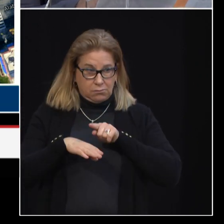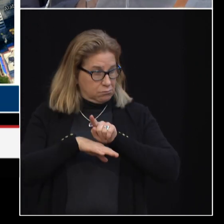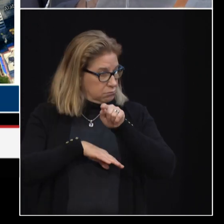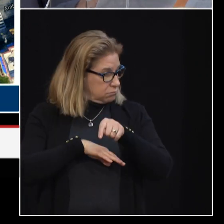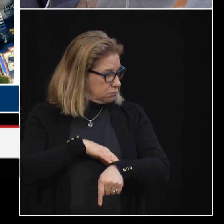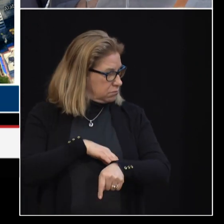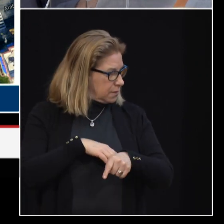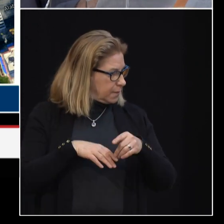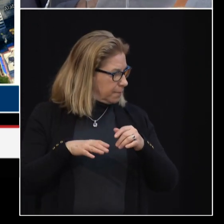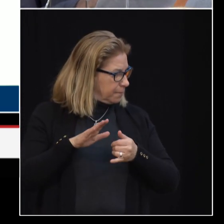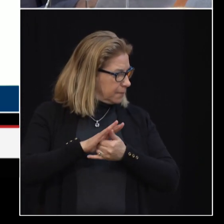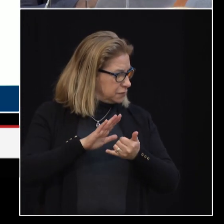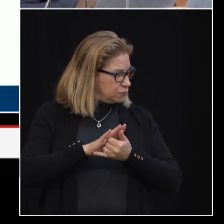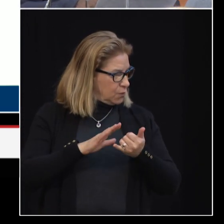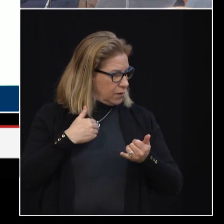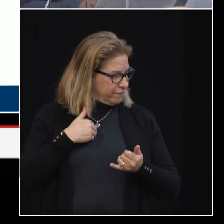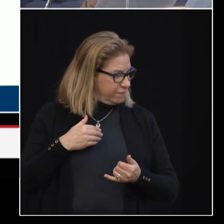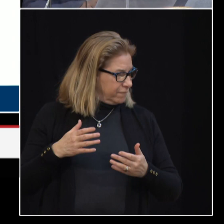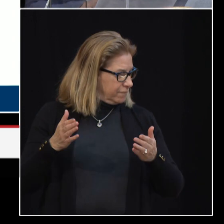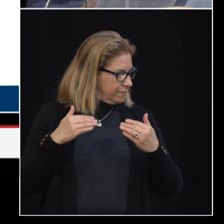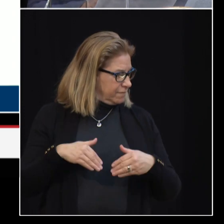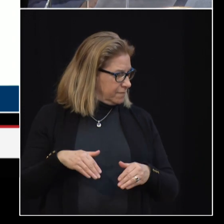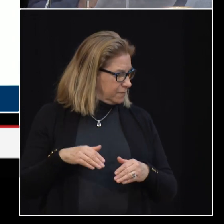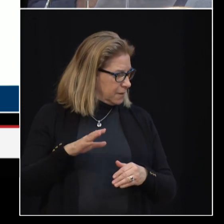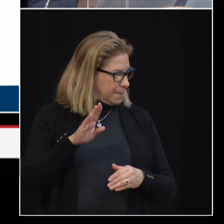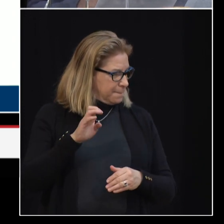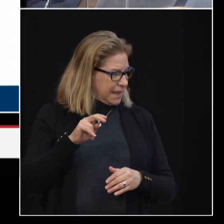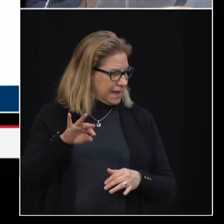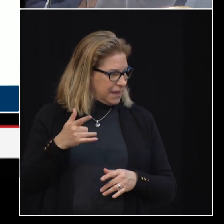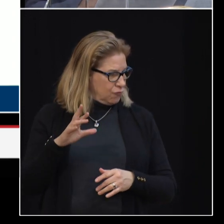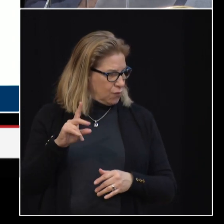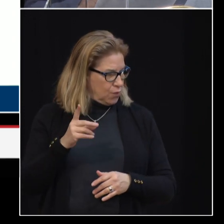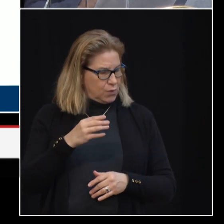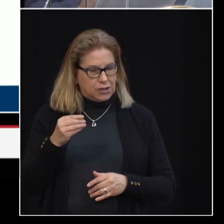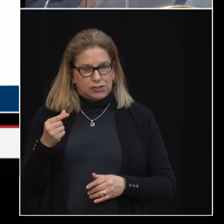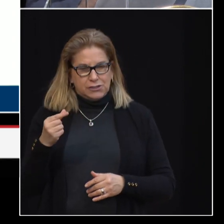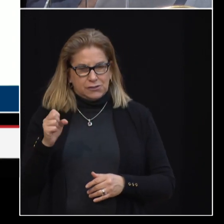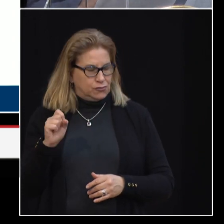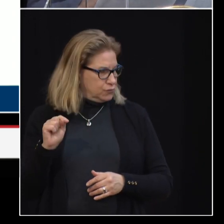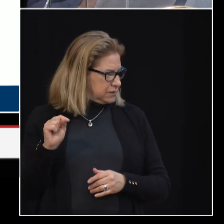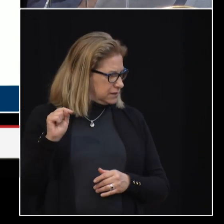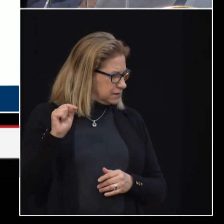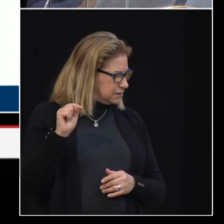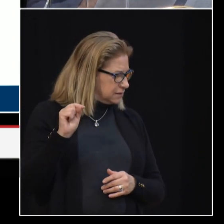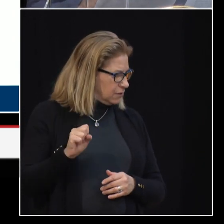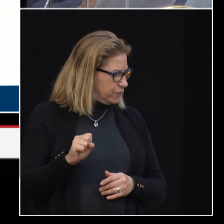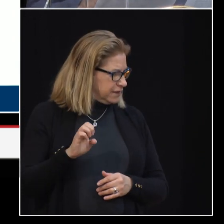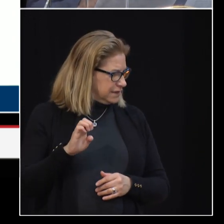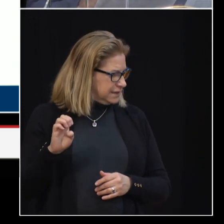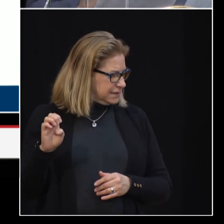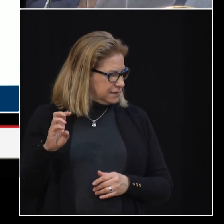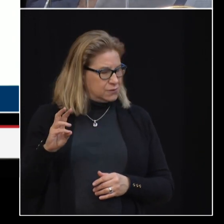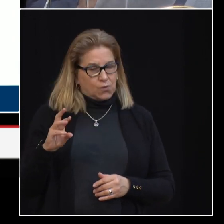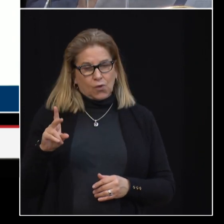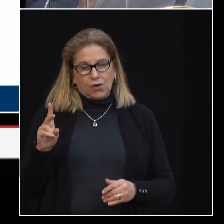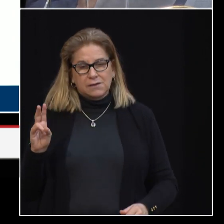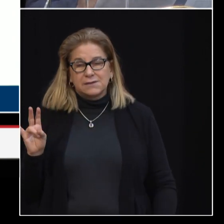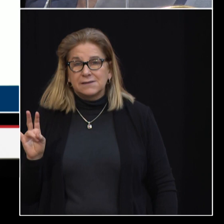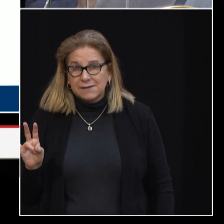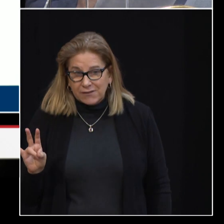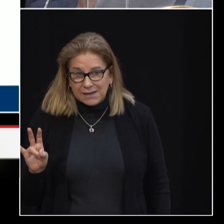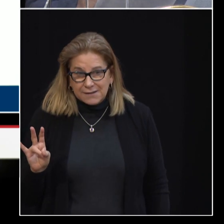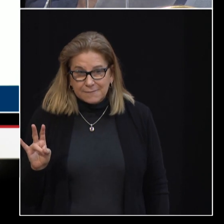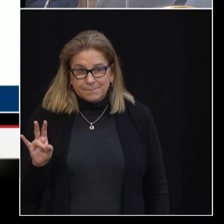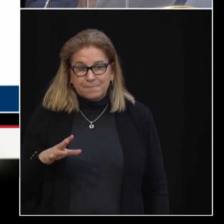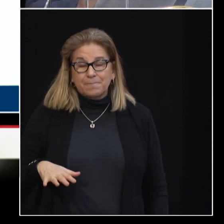3 is Benning Road. It's our final large site solicitation today. It's a lot on the corner of Benning Road